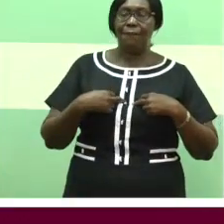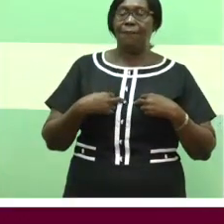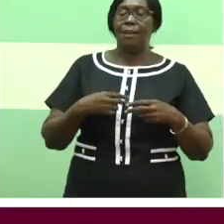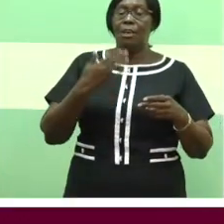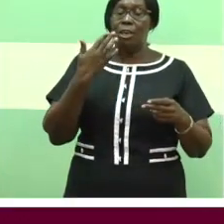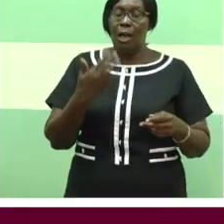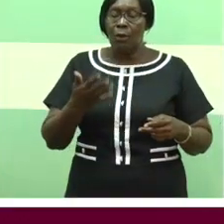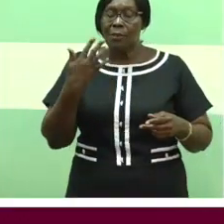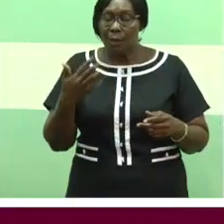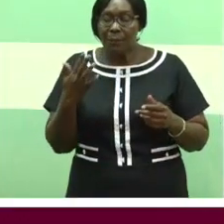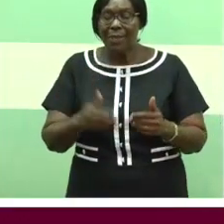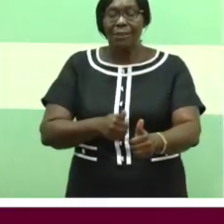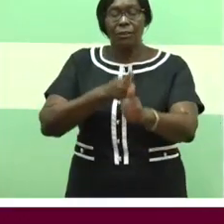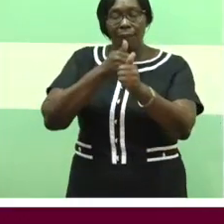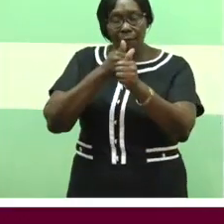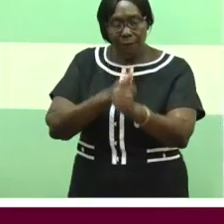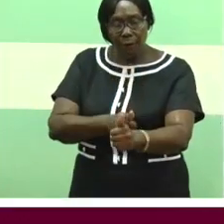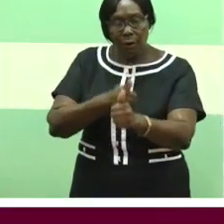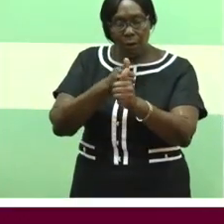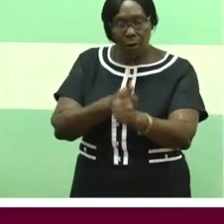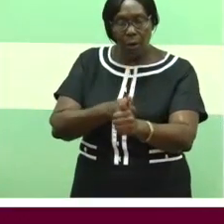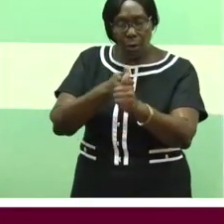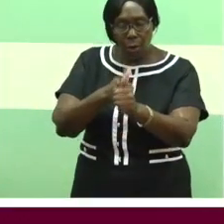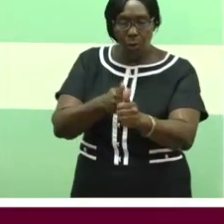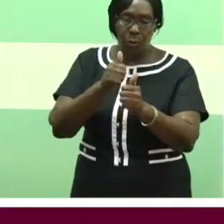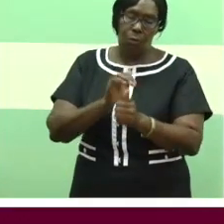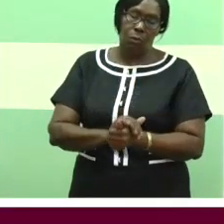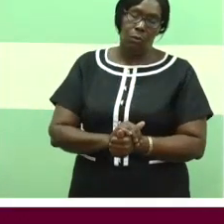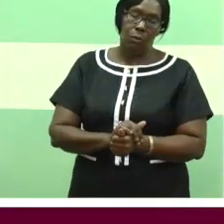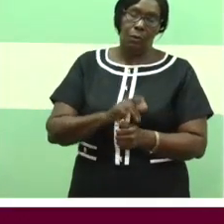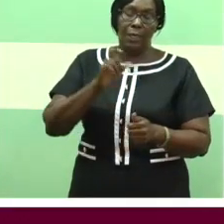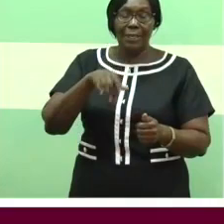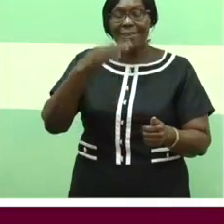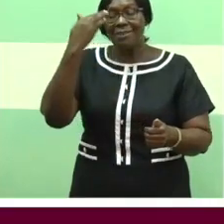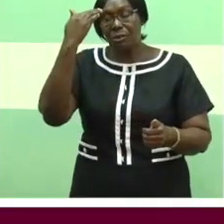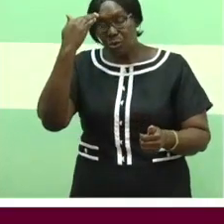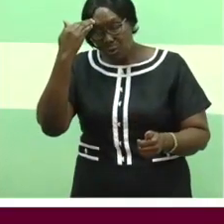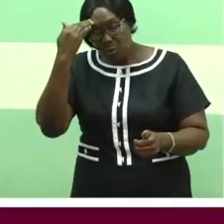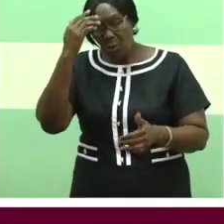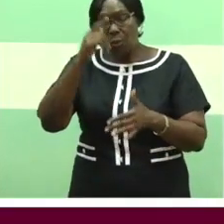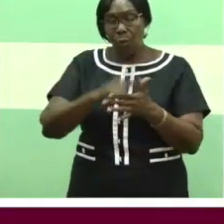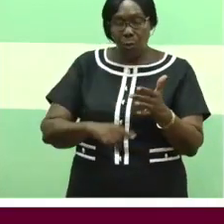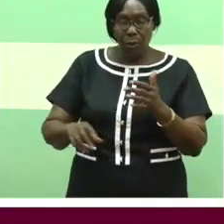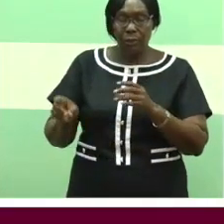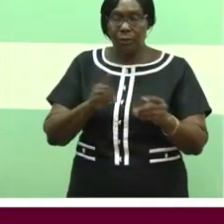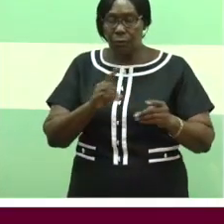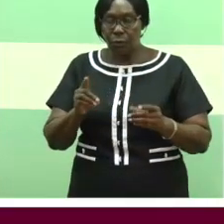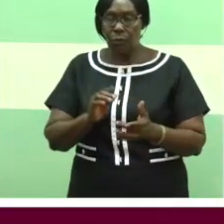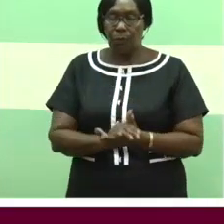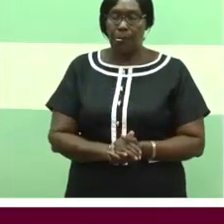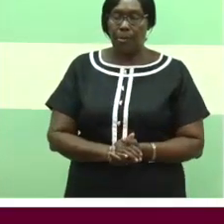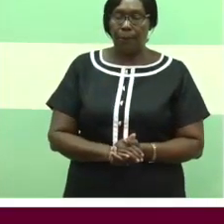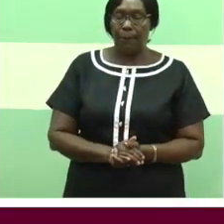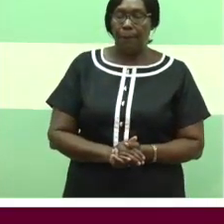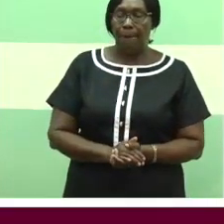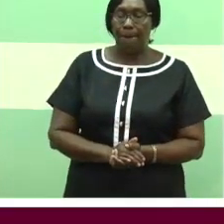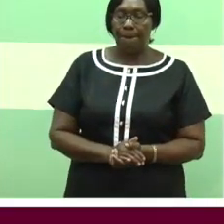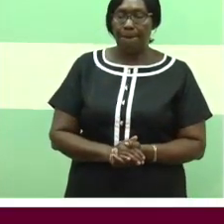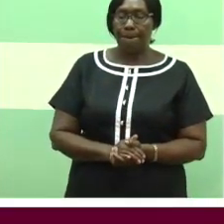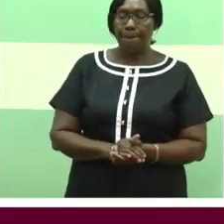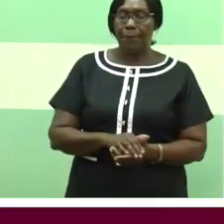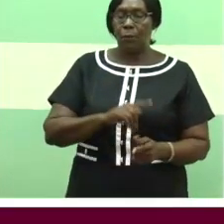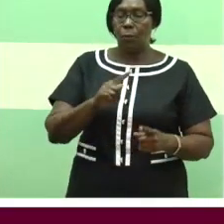They need to have that structure. They need that predictability when the day starts. So when